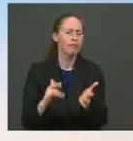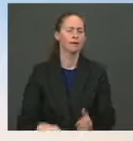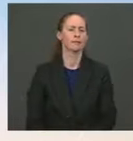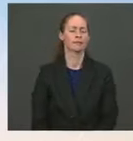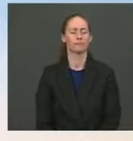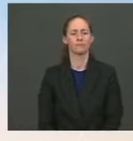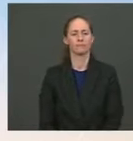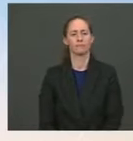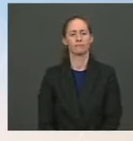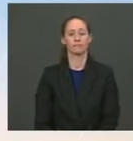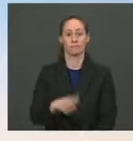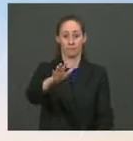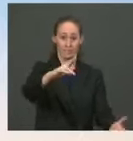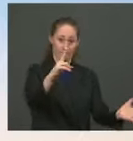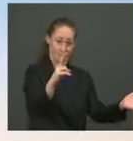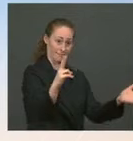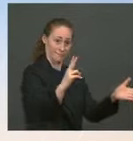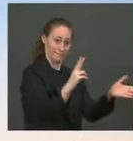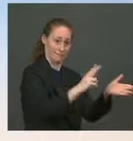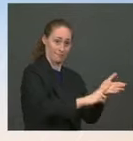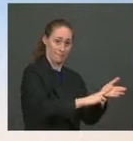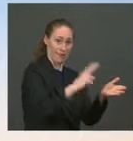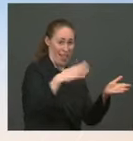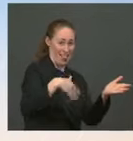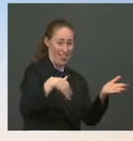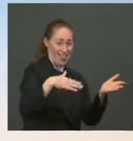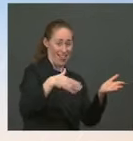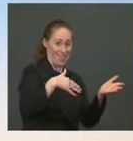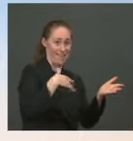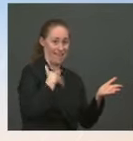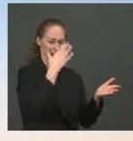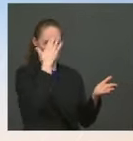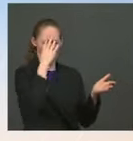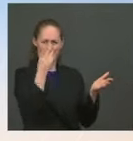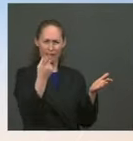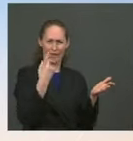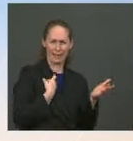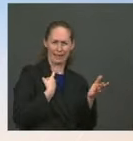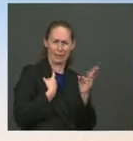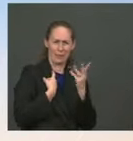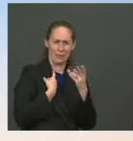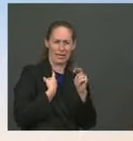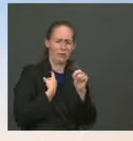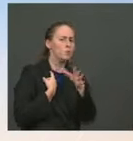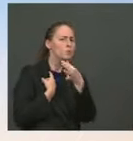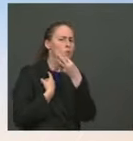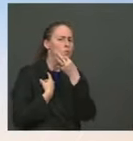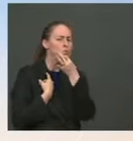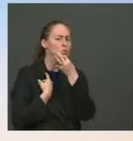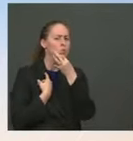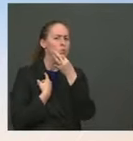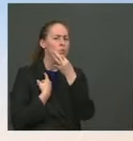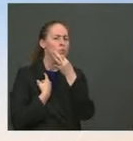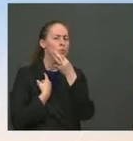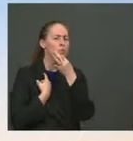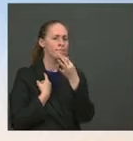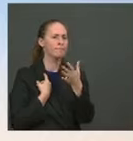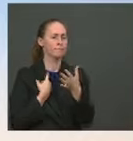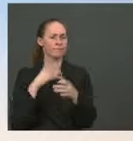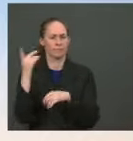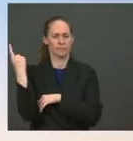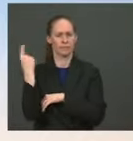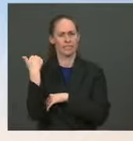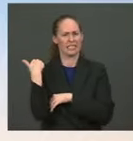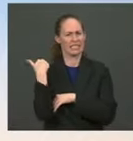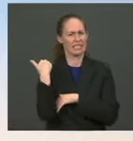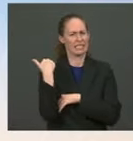the bill, which I know you're asking me about timing, which will happen soon. As the president said on Saturday, he wants to make sure that the